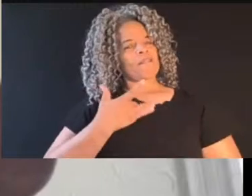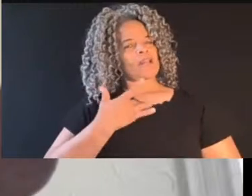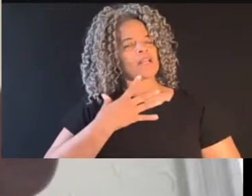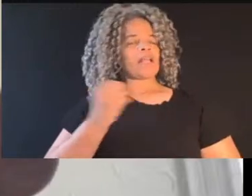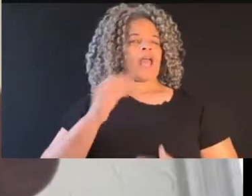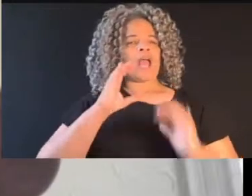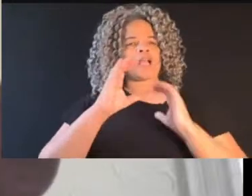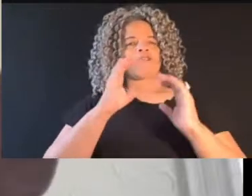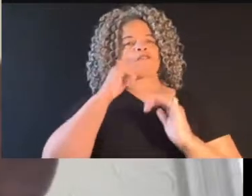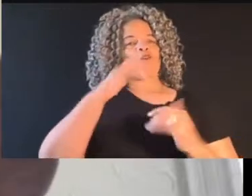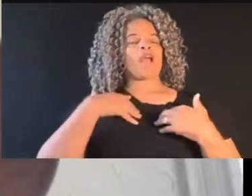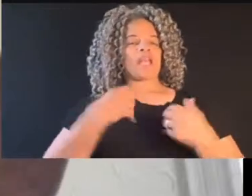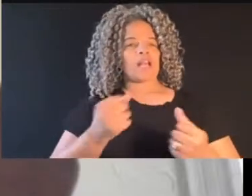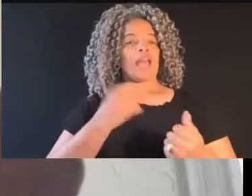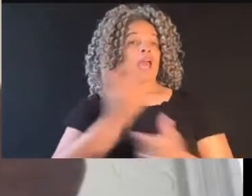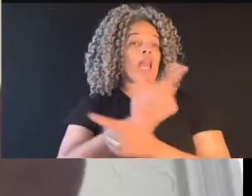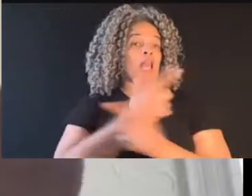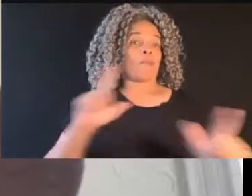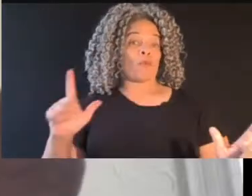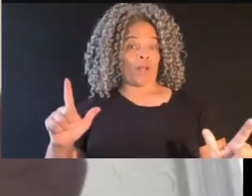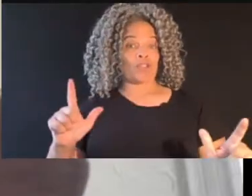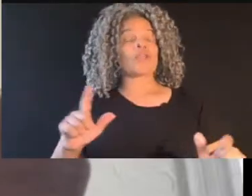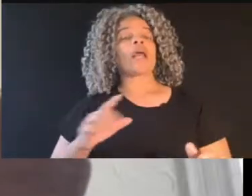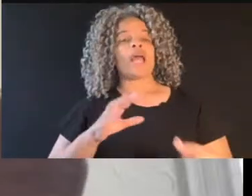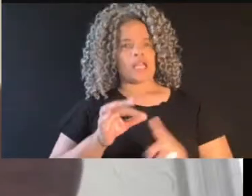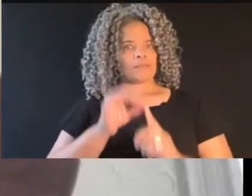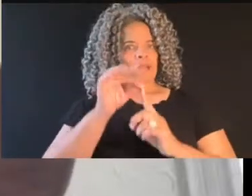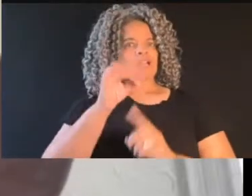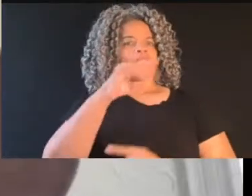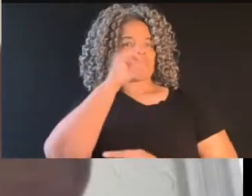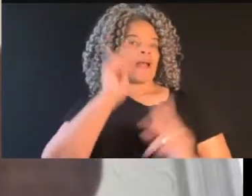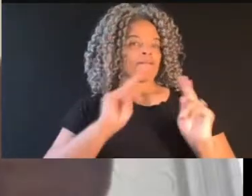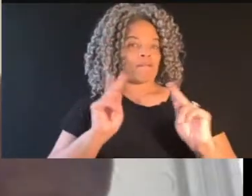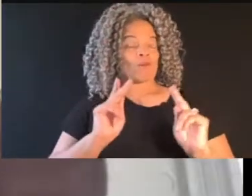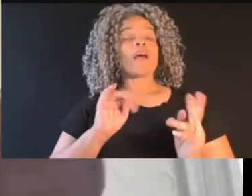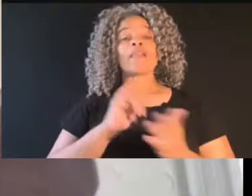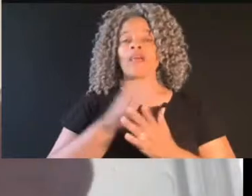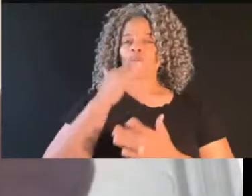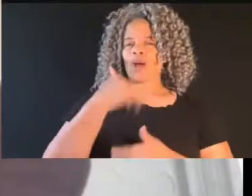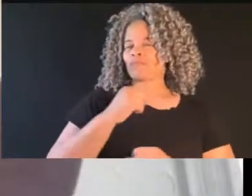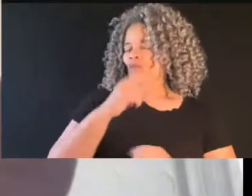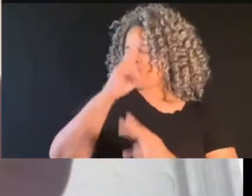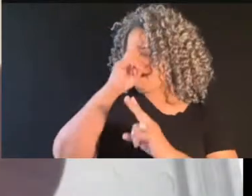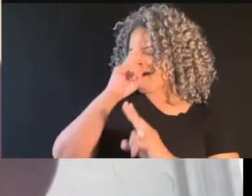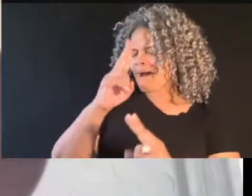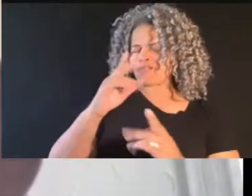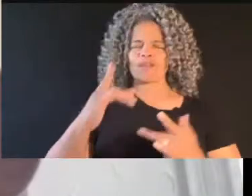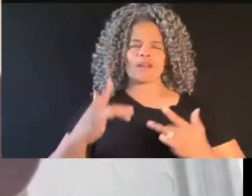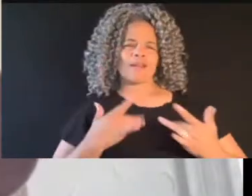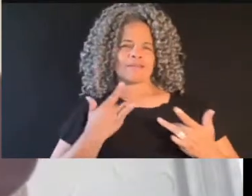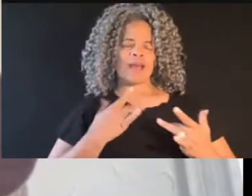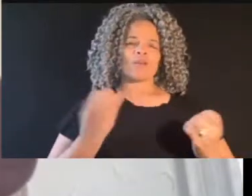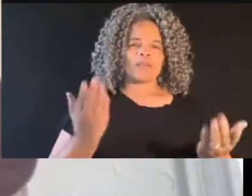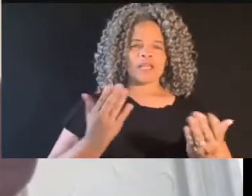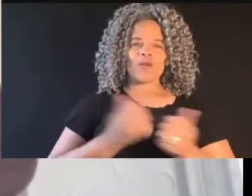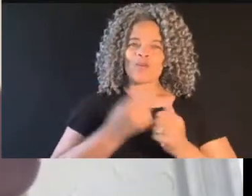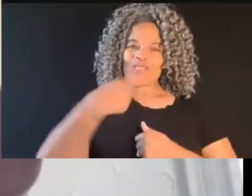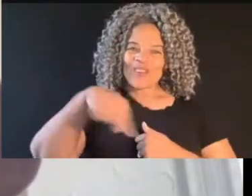and liberation, especially that of Black folks. And it's why I'm so honored and excited to be here with y'all